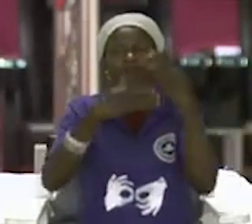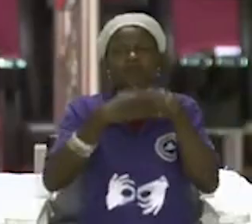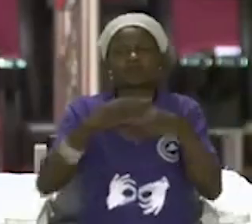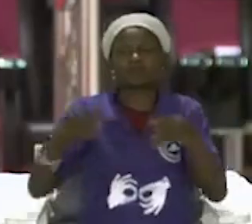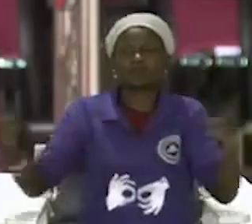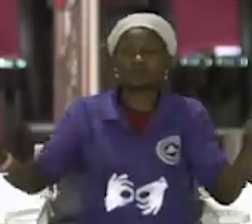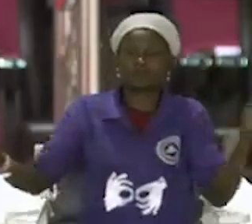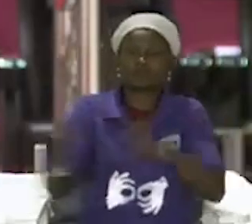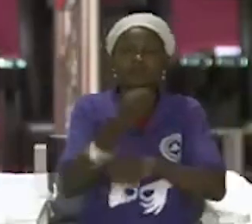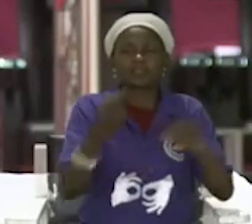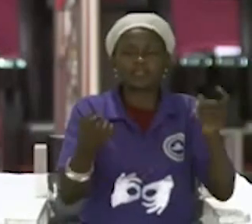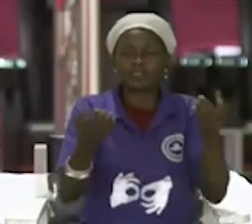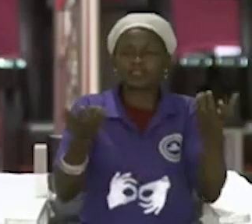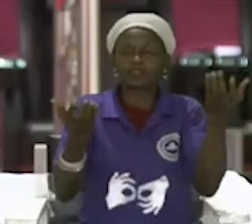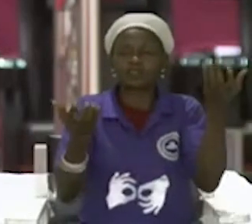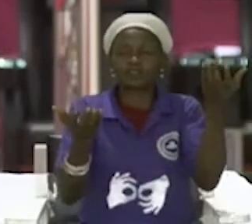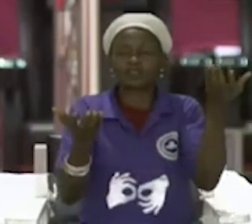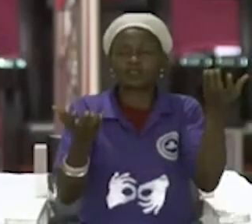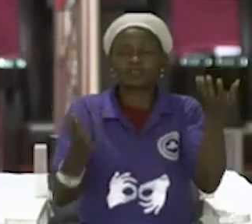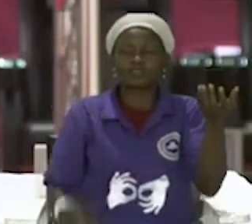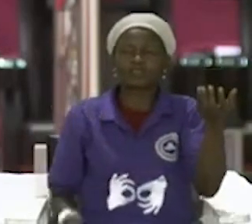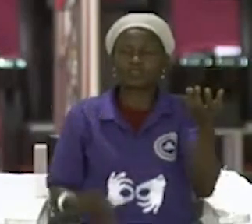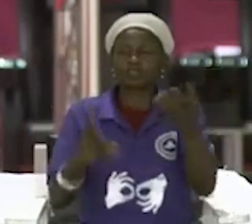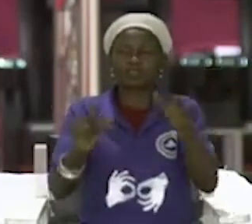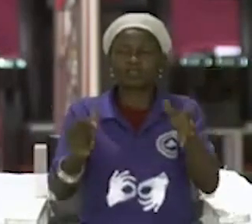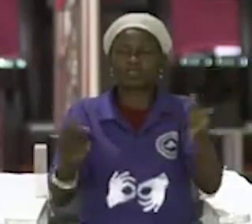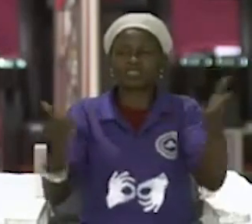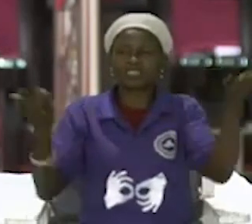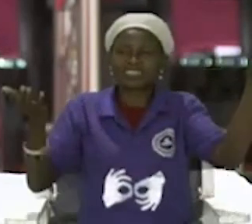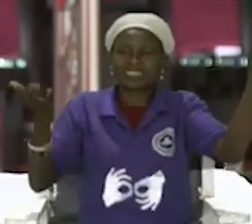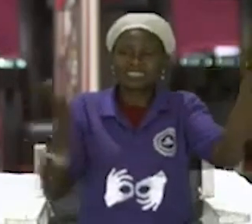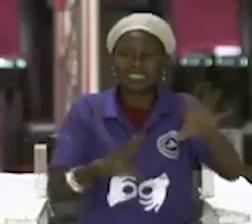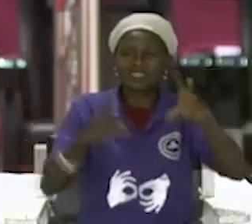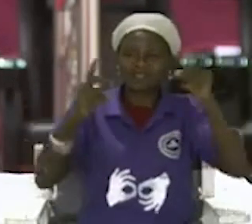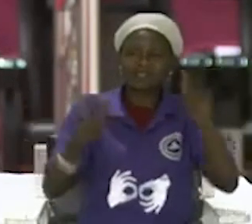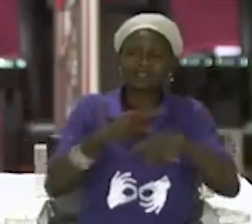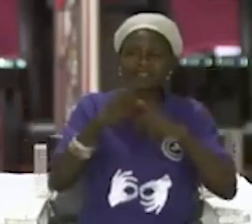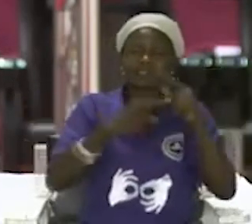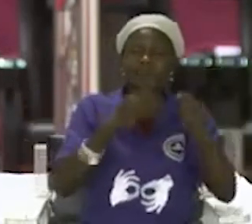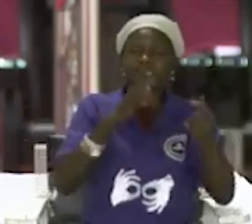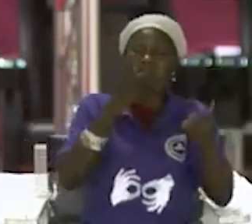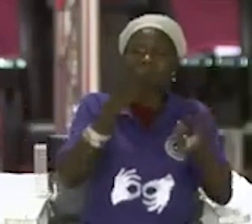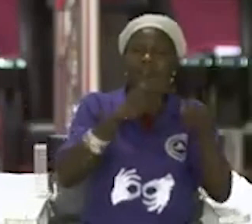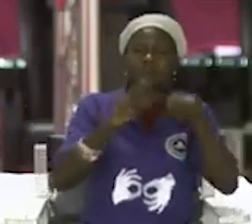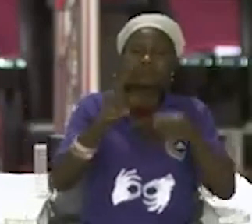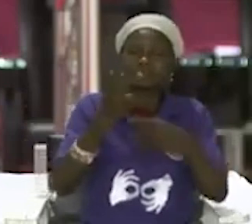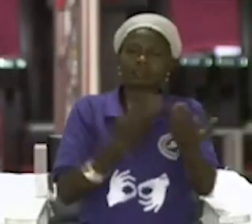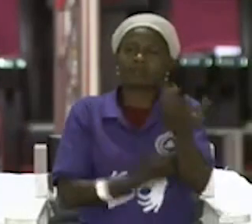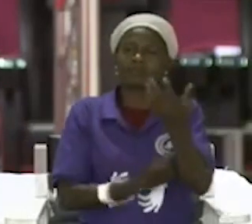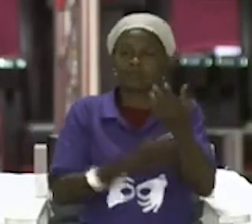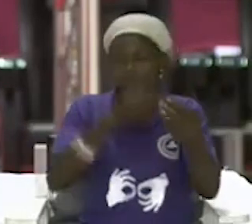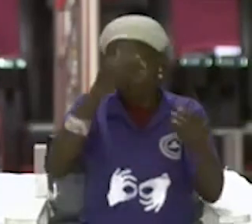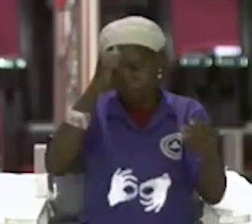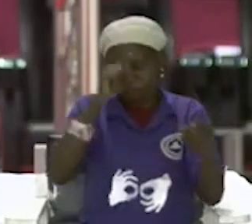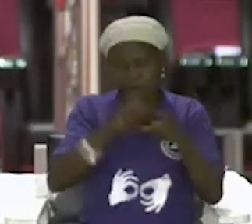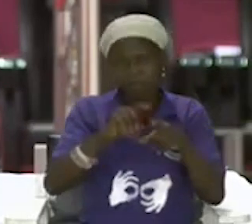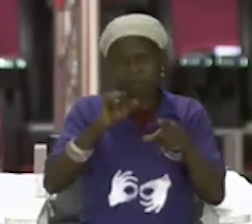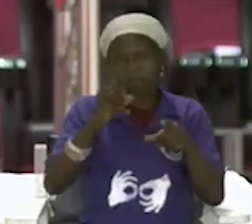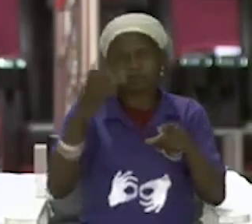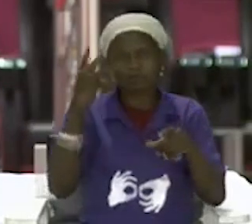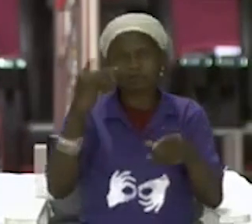dog died on the spot. When the mother came the following morning, Brother Sam was burning the